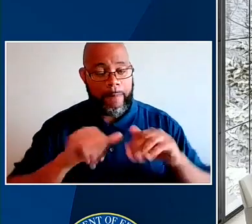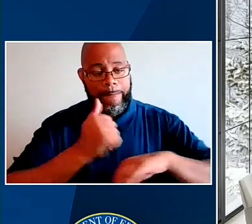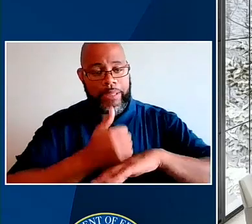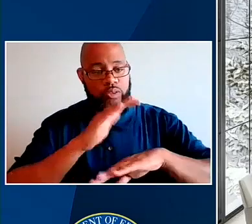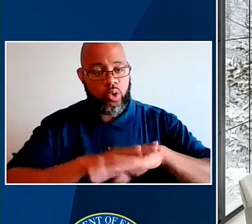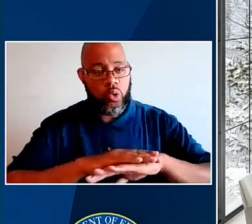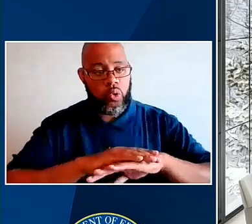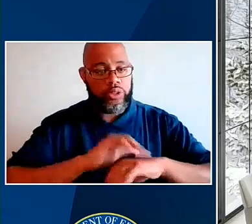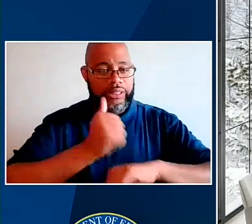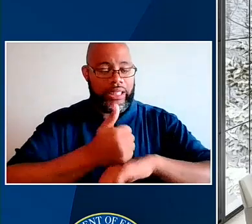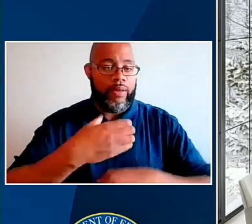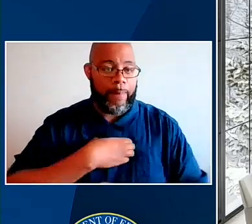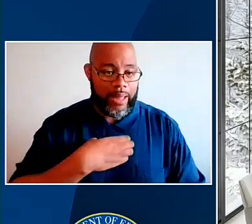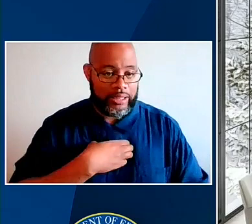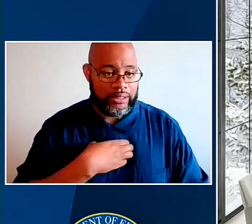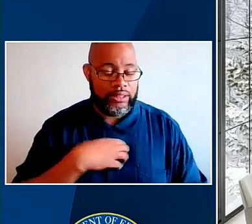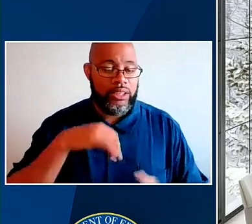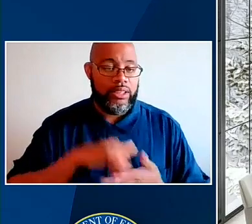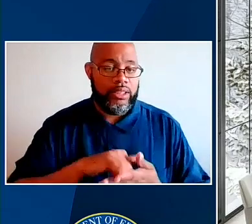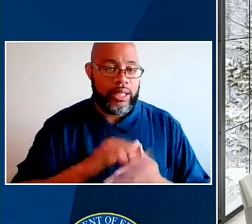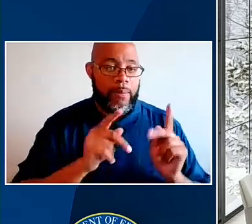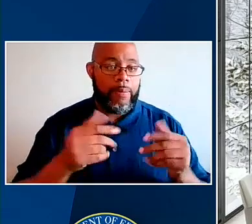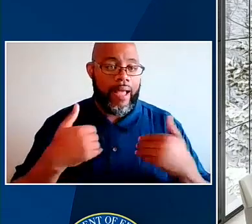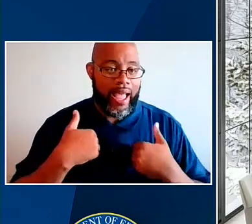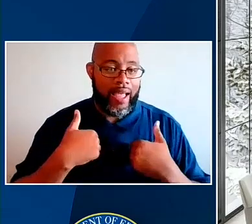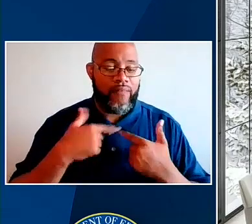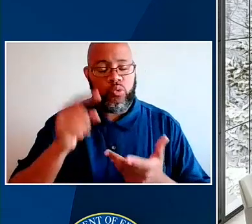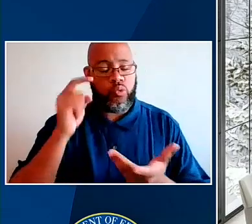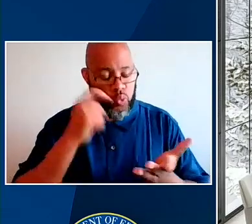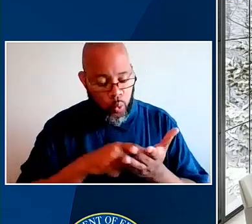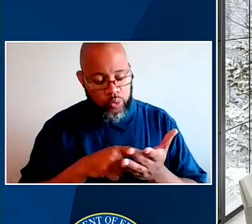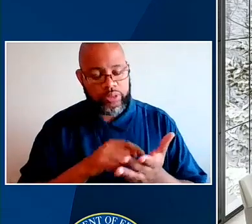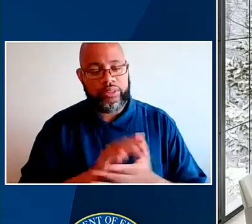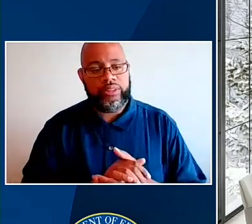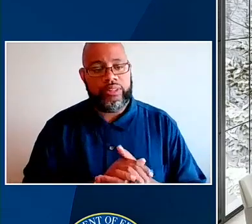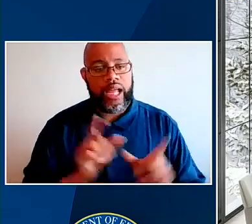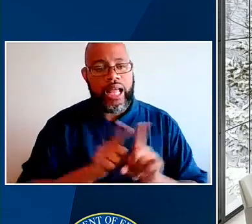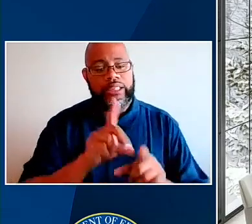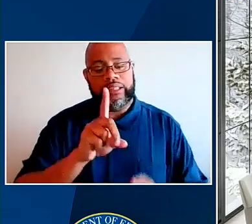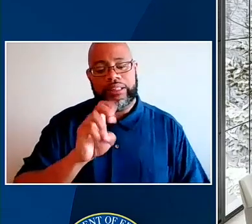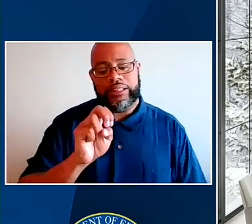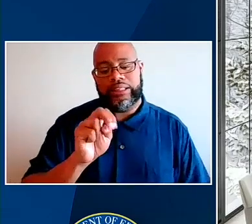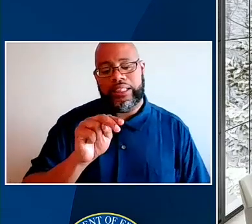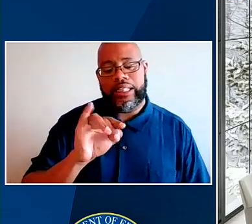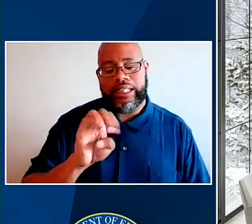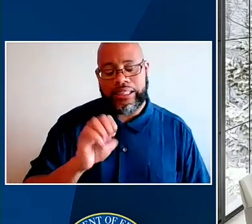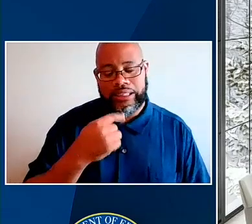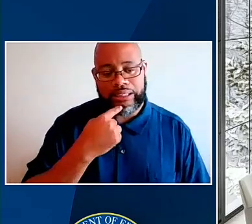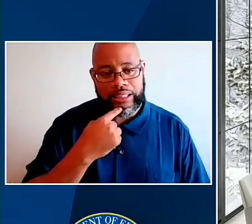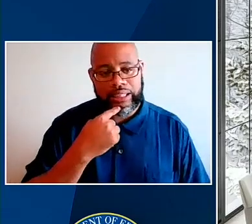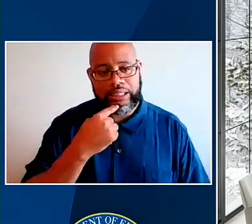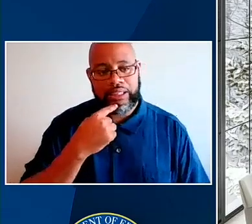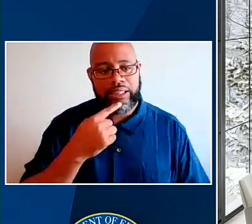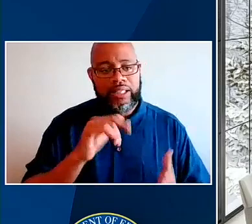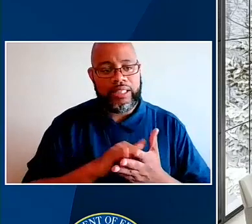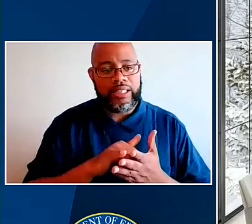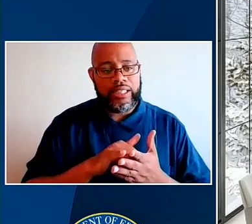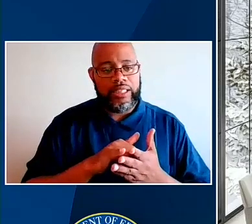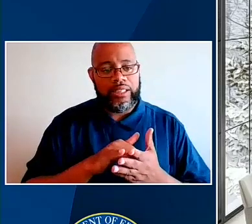set of complaints that people have had, and you've noticed, as Denise has said, you know, around it being